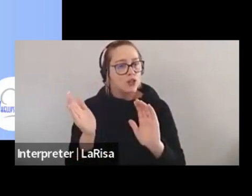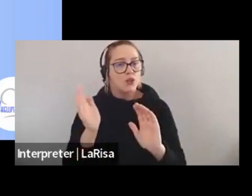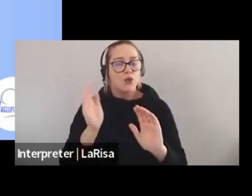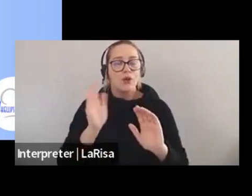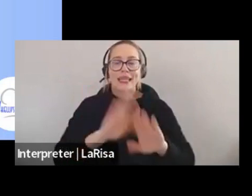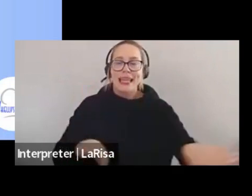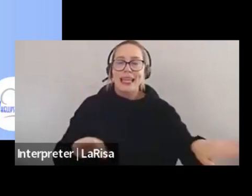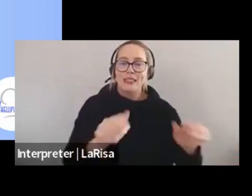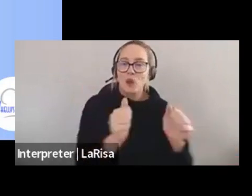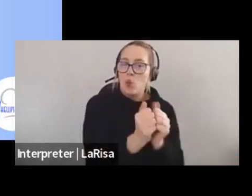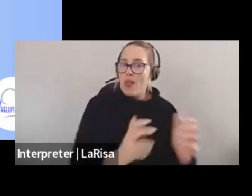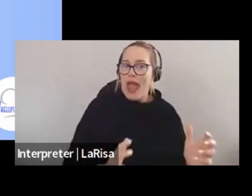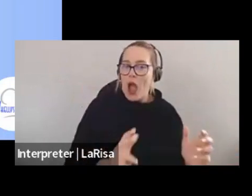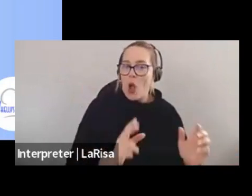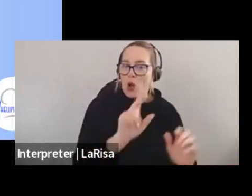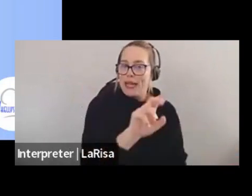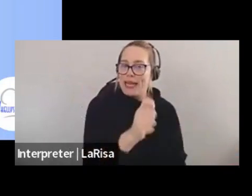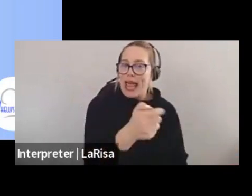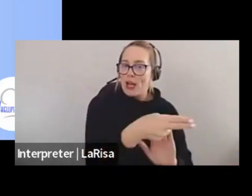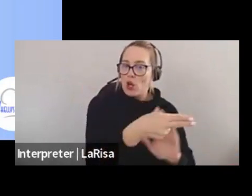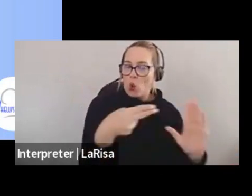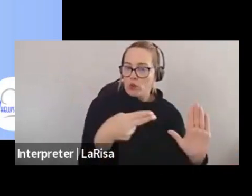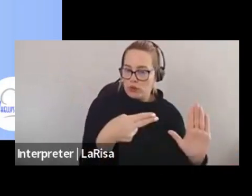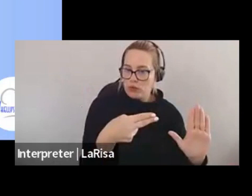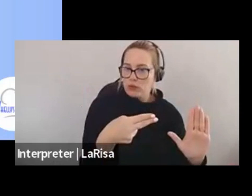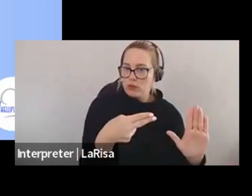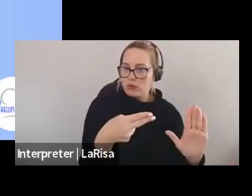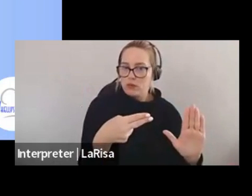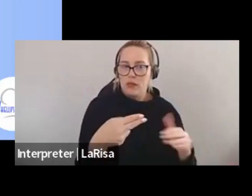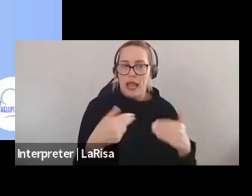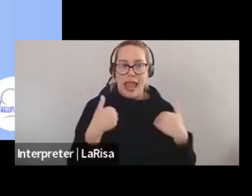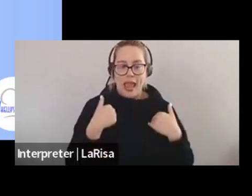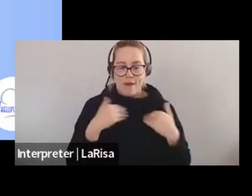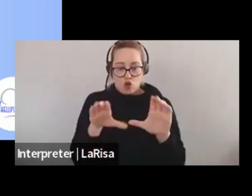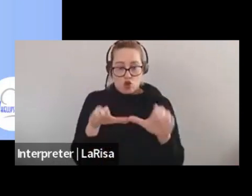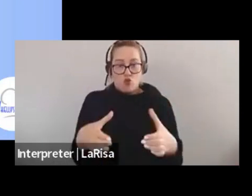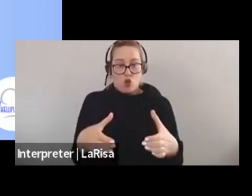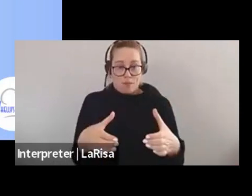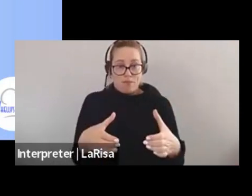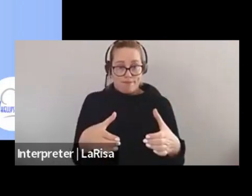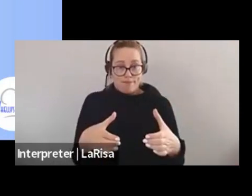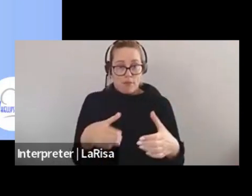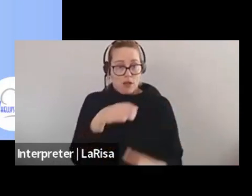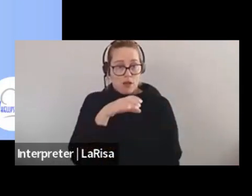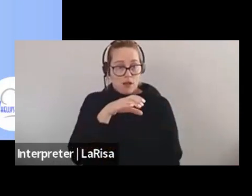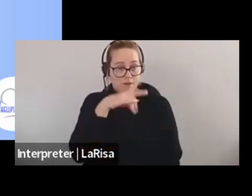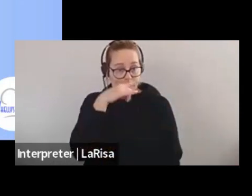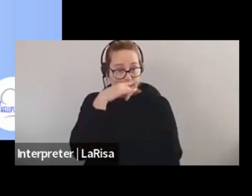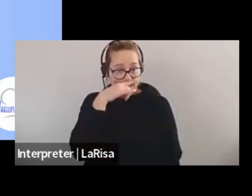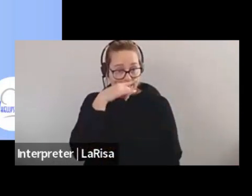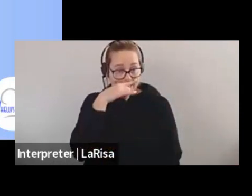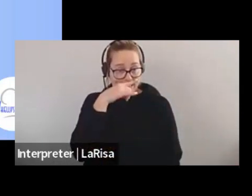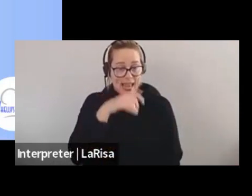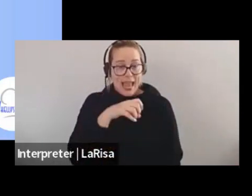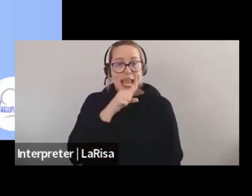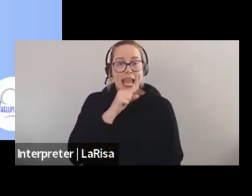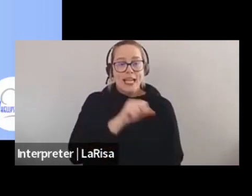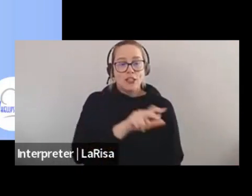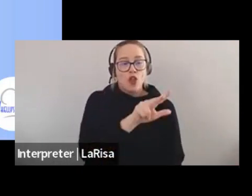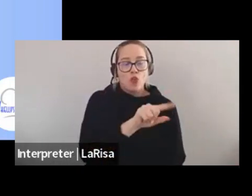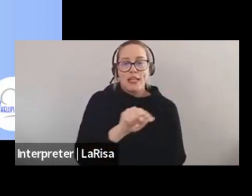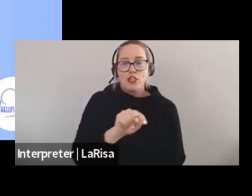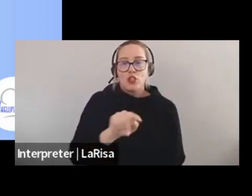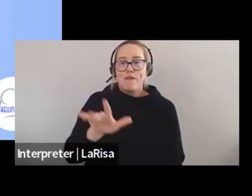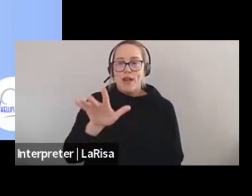starch than children without a diagnosis. And in a study where there was a control group, so there was a control group